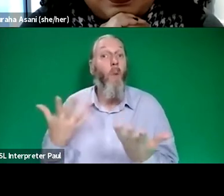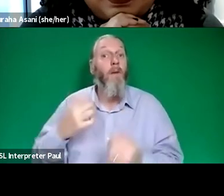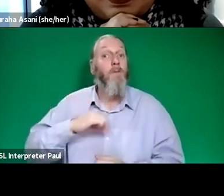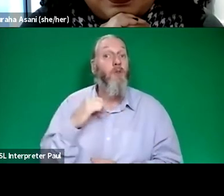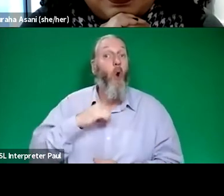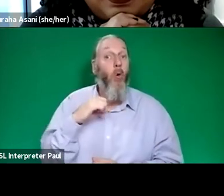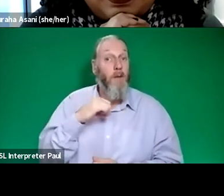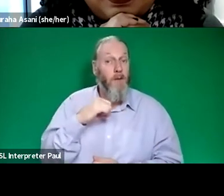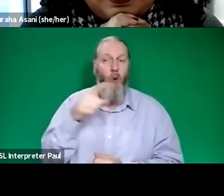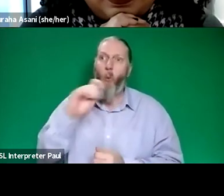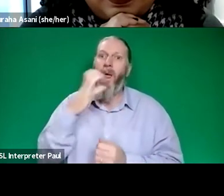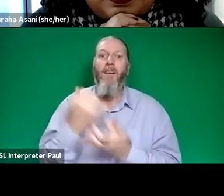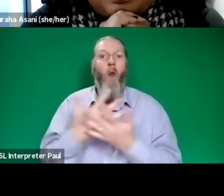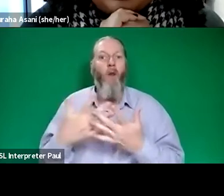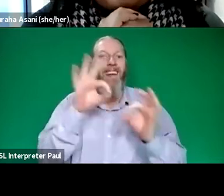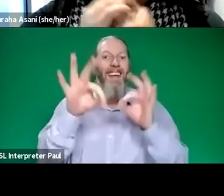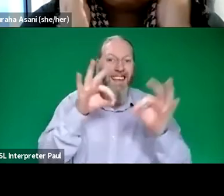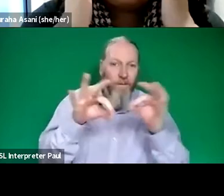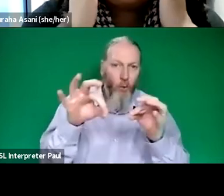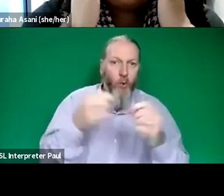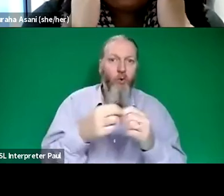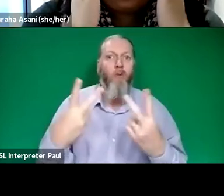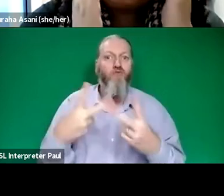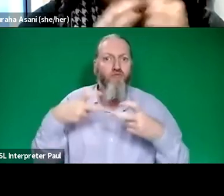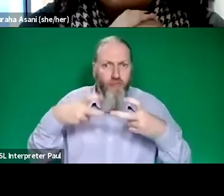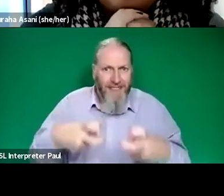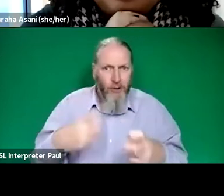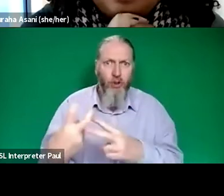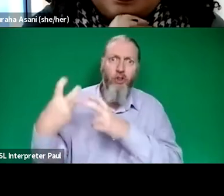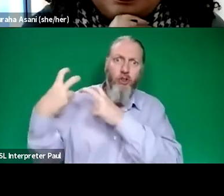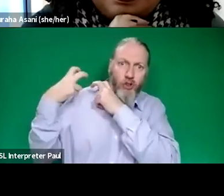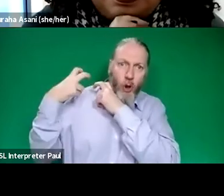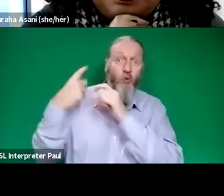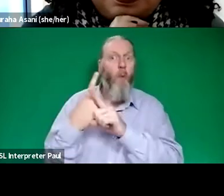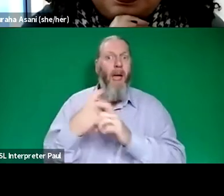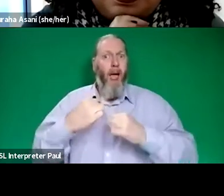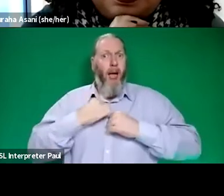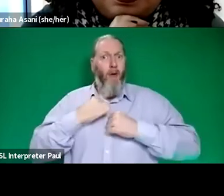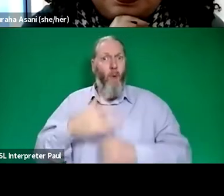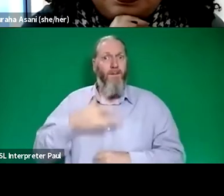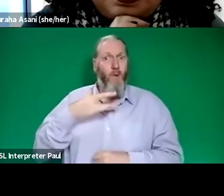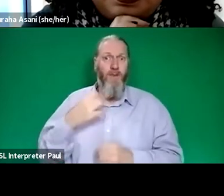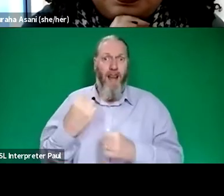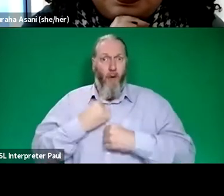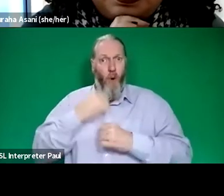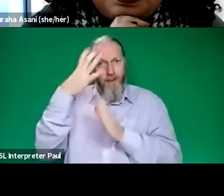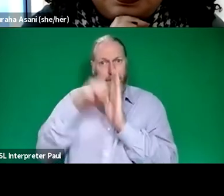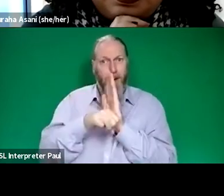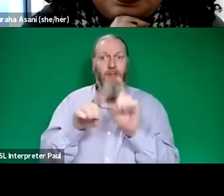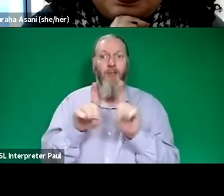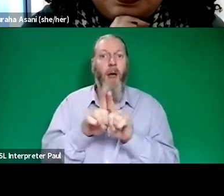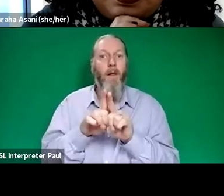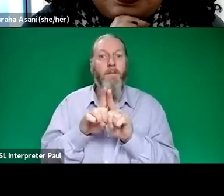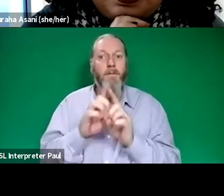research, and reflecting on some of our own experiences and the experiences of those close to us too. Today, I was thinking that something I'll probably